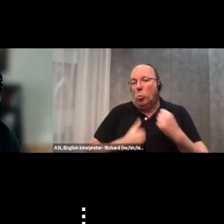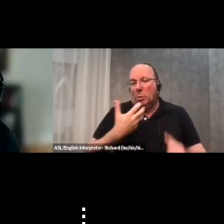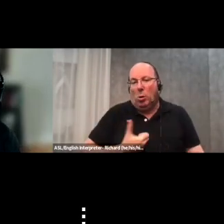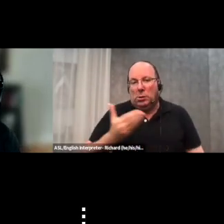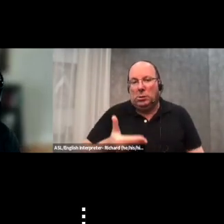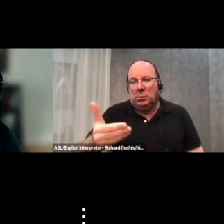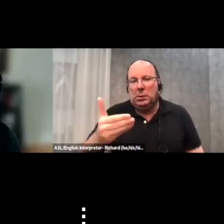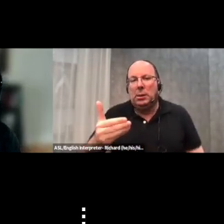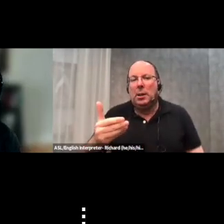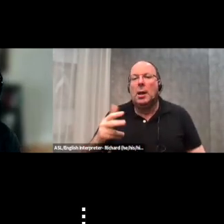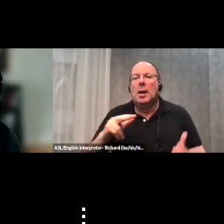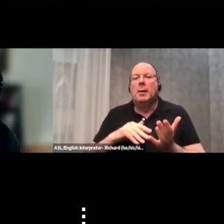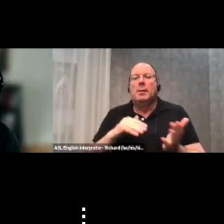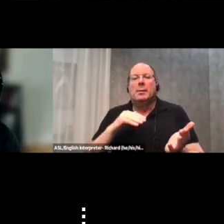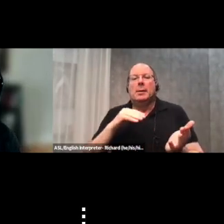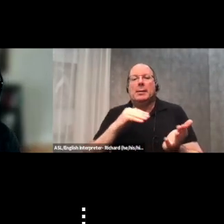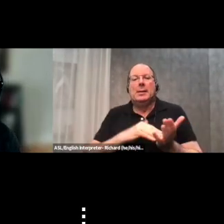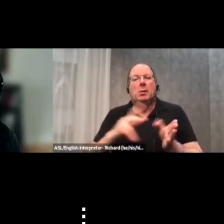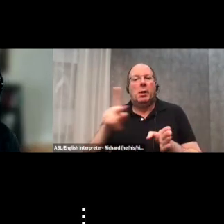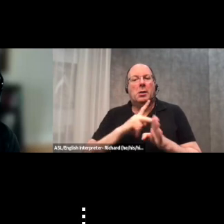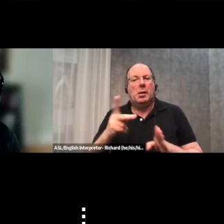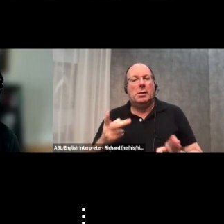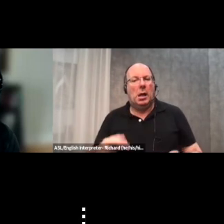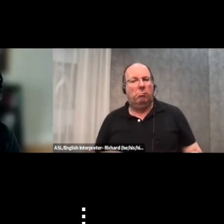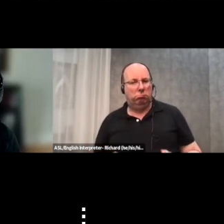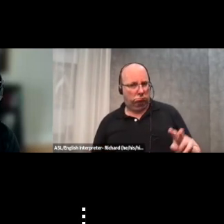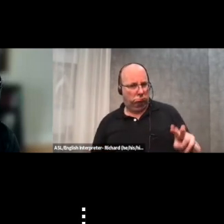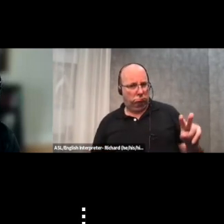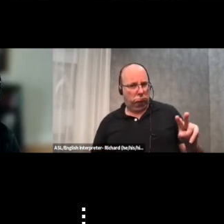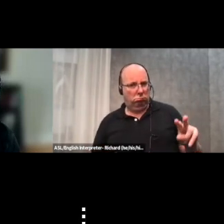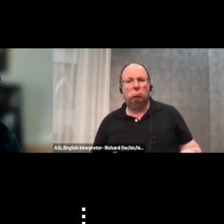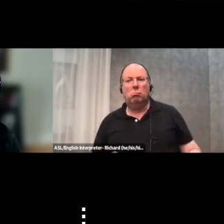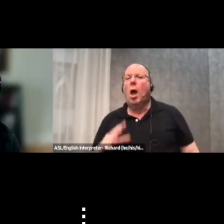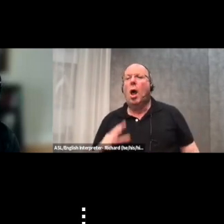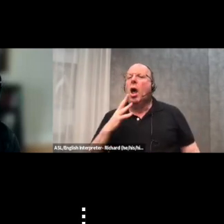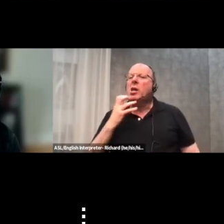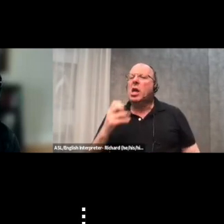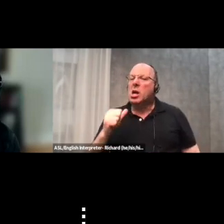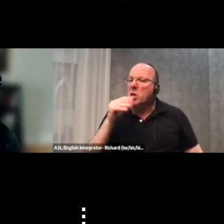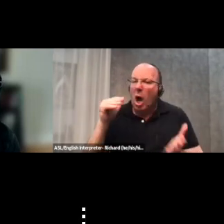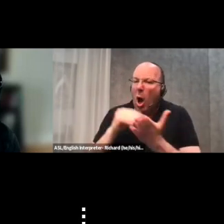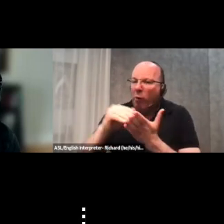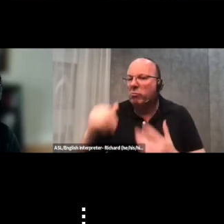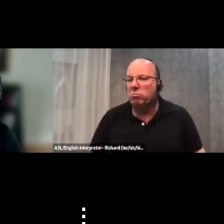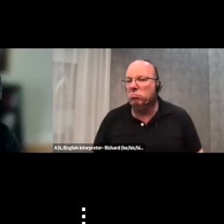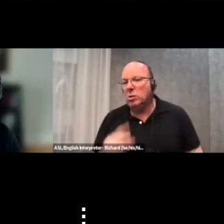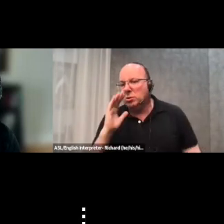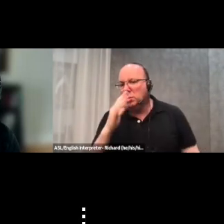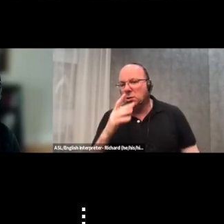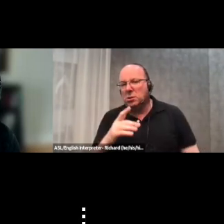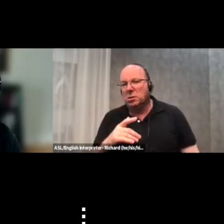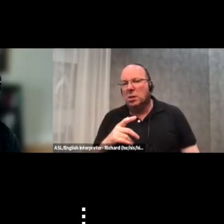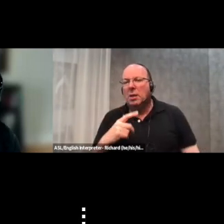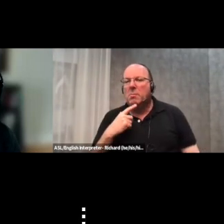regularly, it leads providers and professionals to the perception that kink is not that common and that it's an